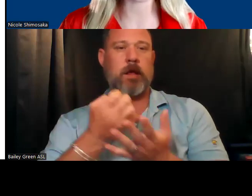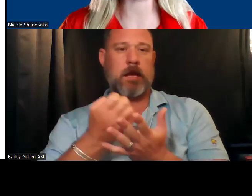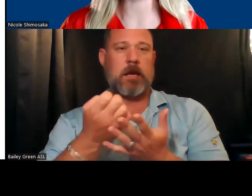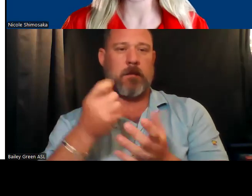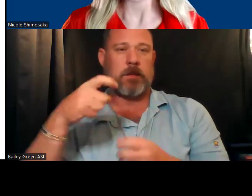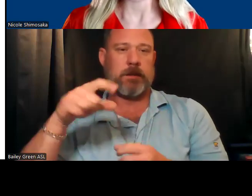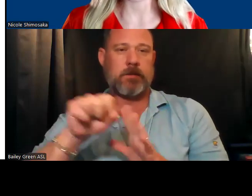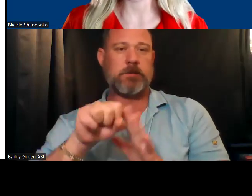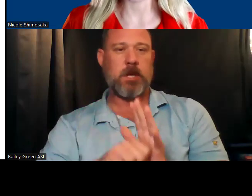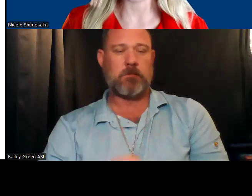state. Next slide, please.